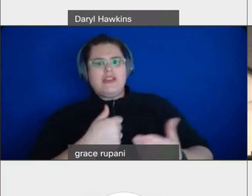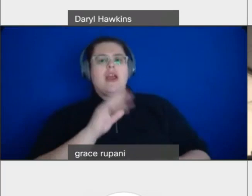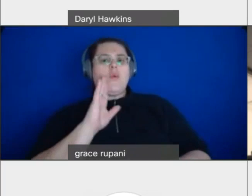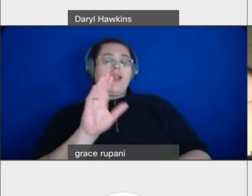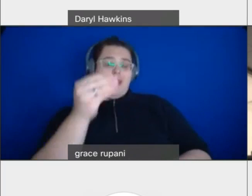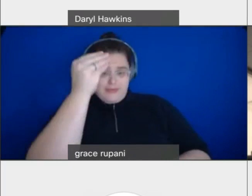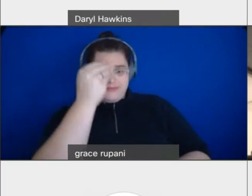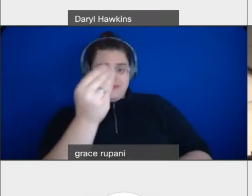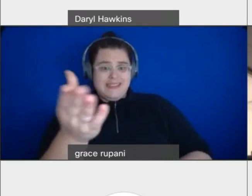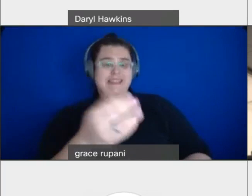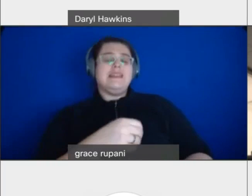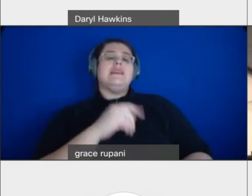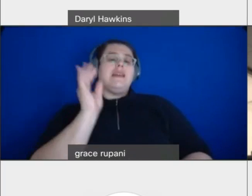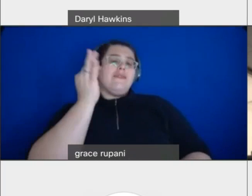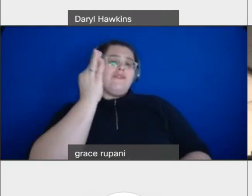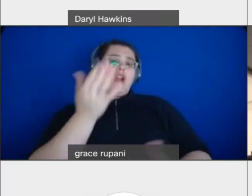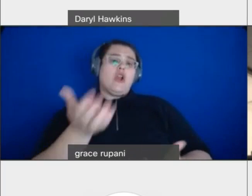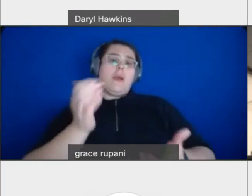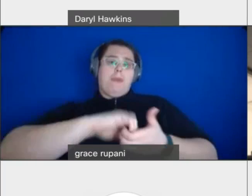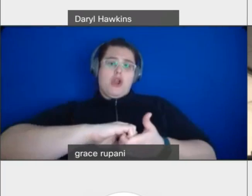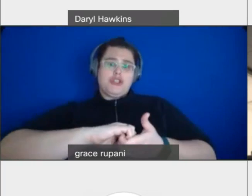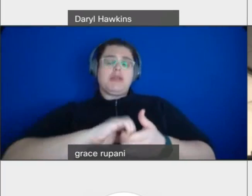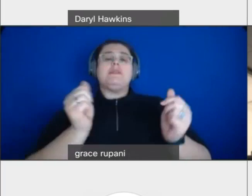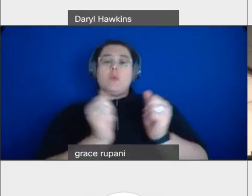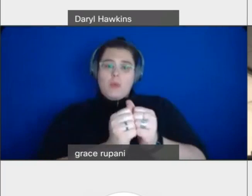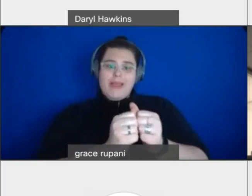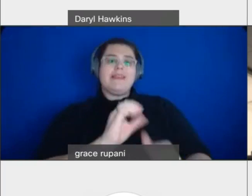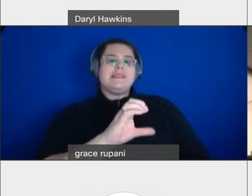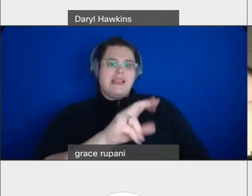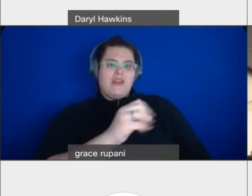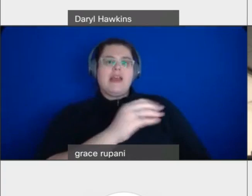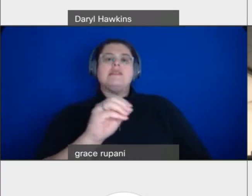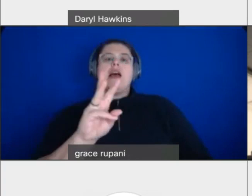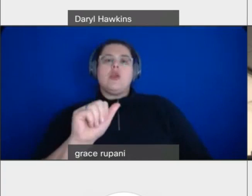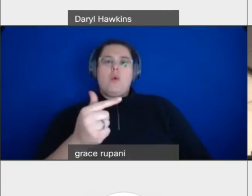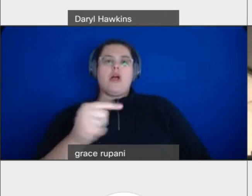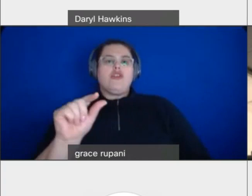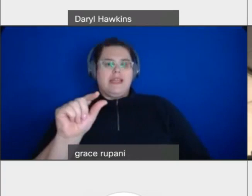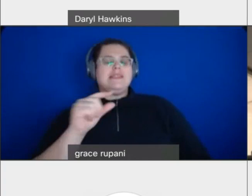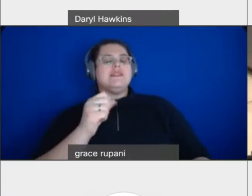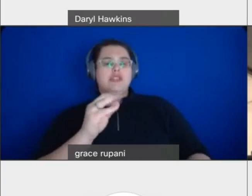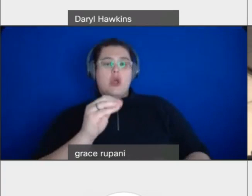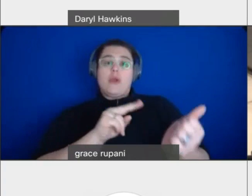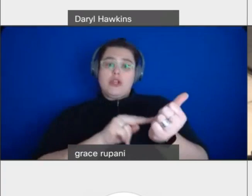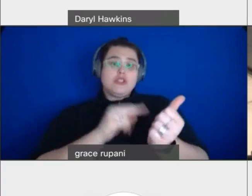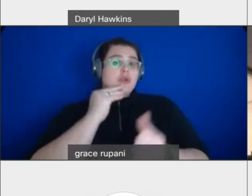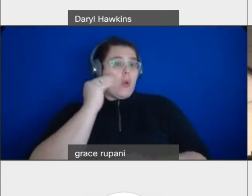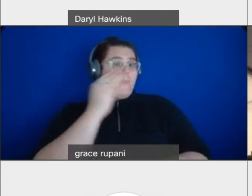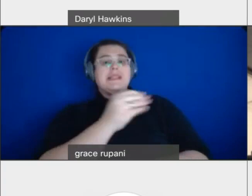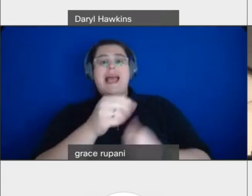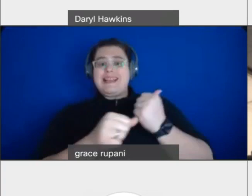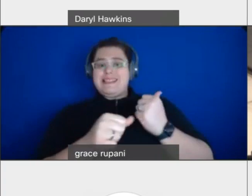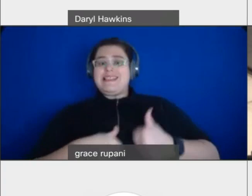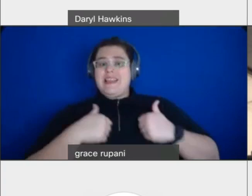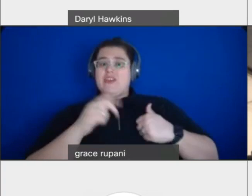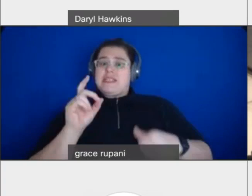part of our federal partnership. So they have been deployed to nursing homes and assisted livings in DC. We are